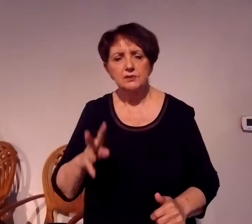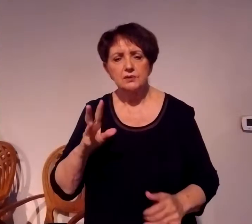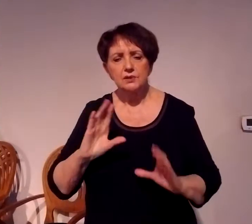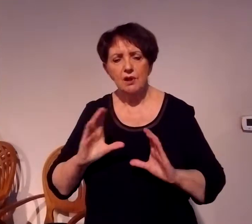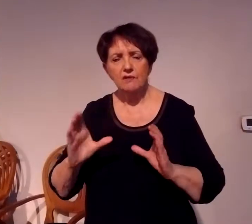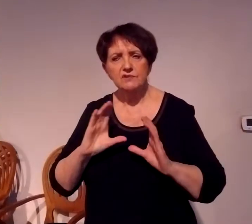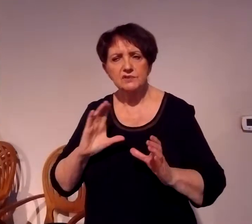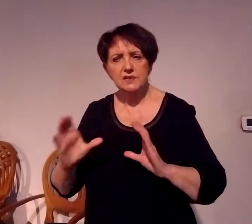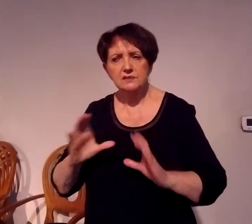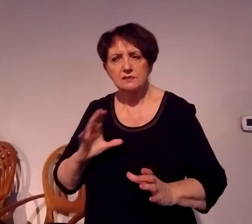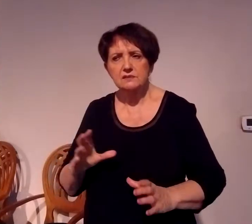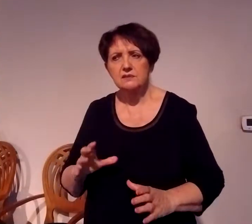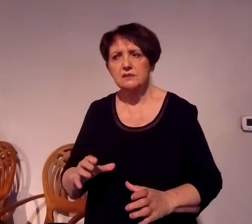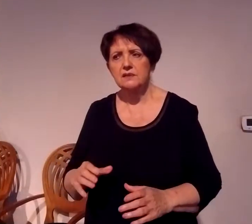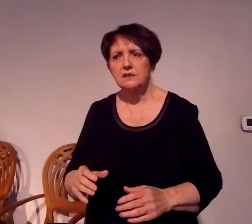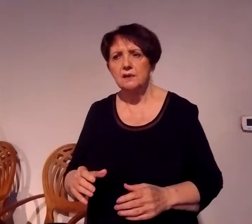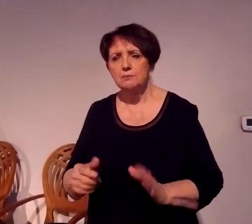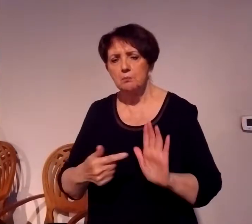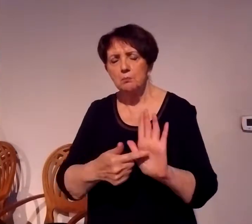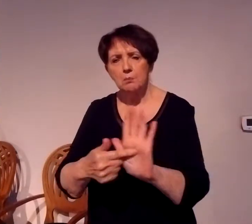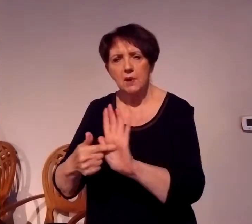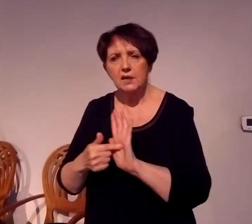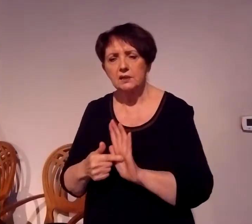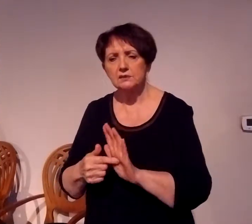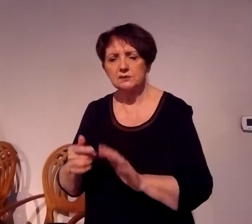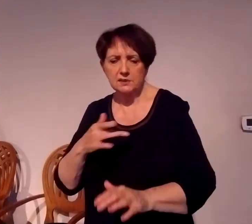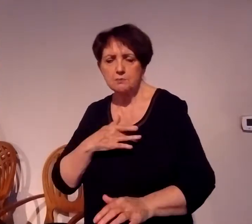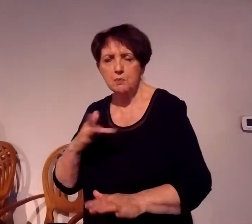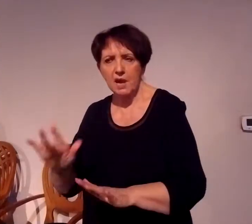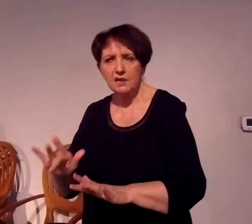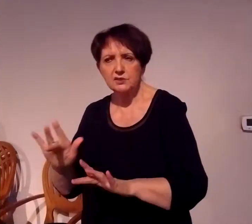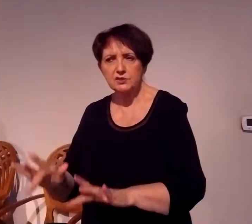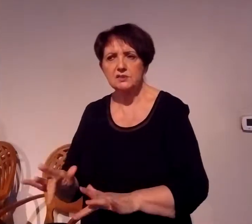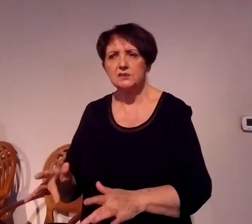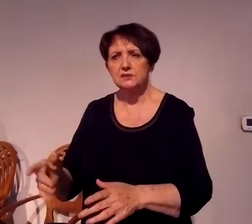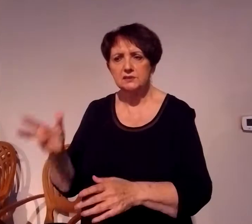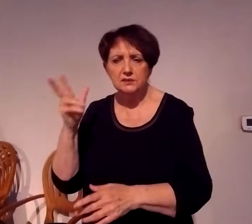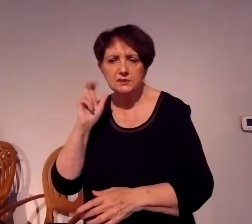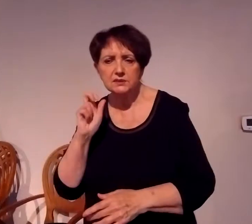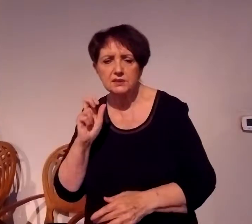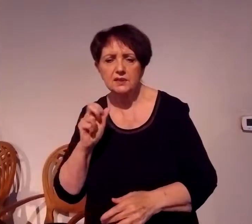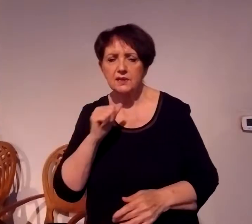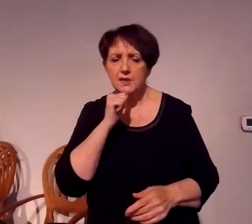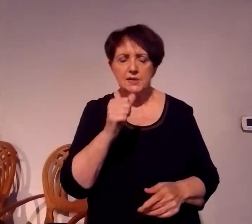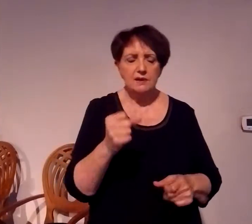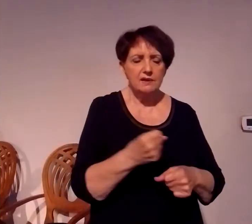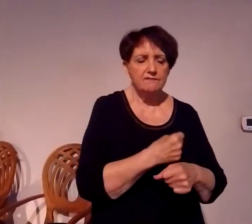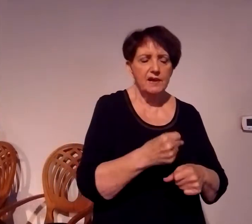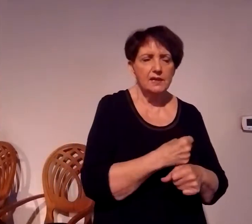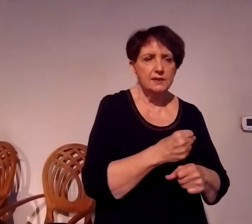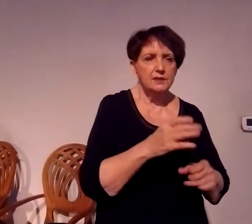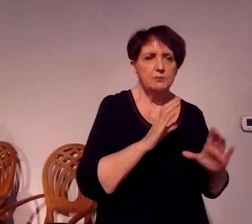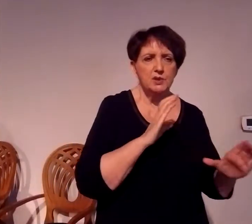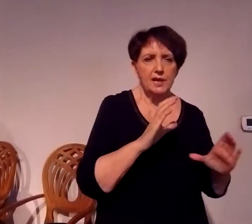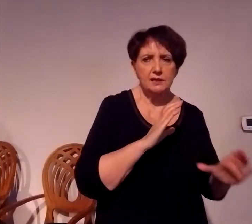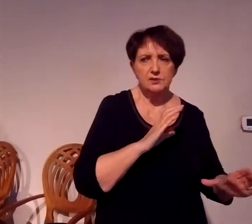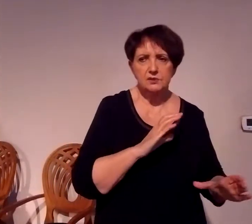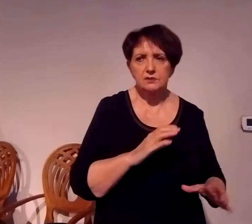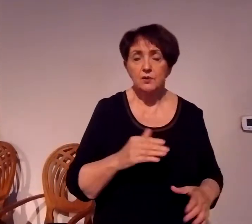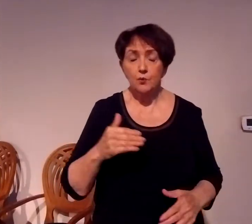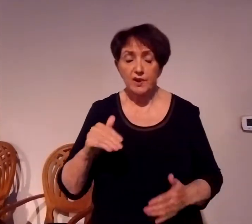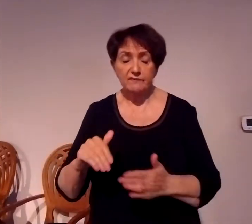activism, modeling compassionate listening and nonviolent communication. And as you know, we have a new dialogue